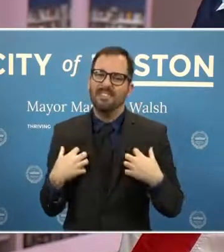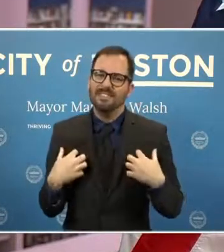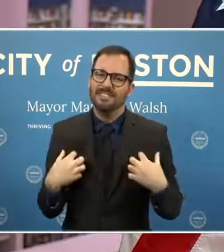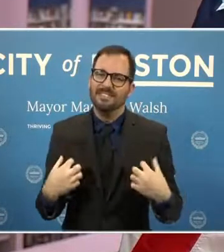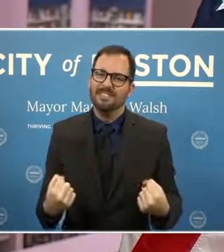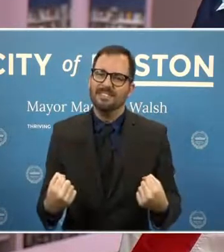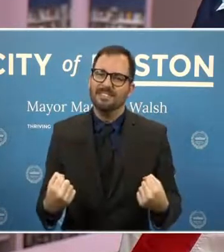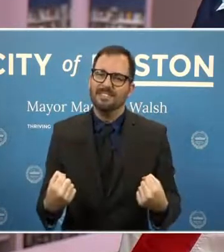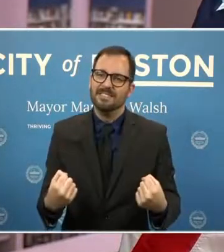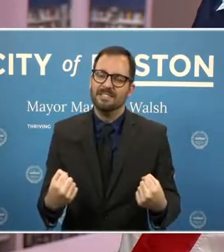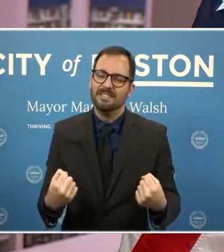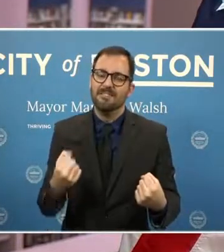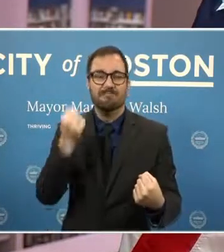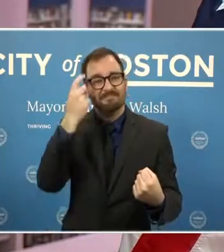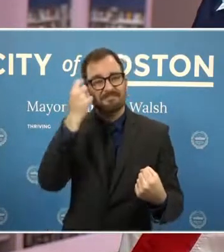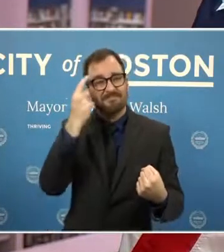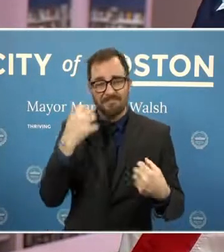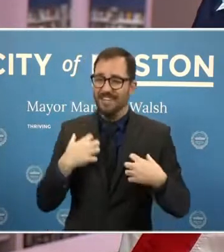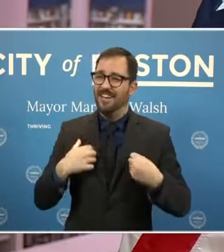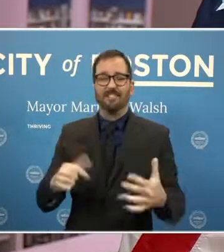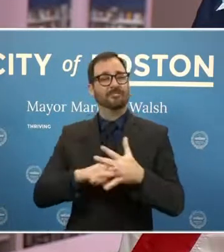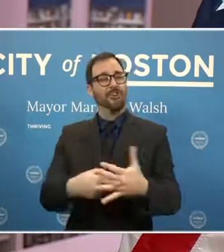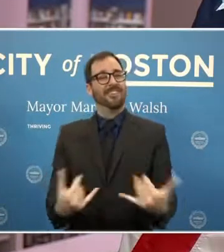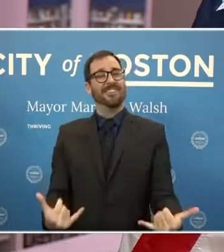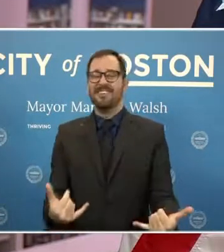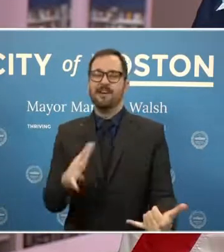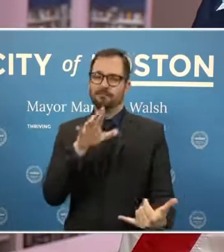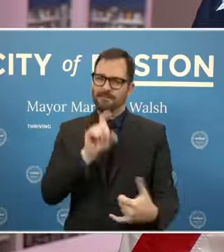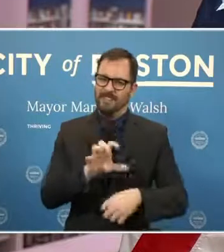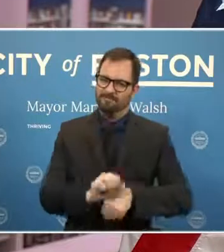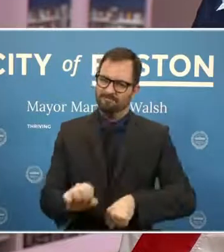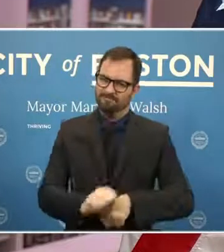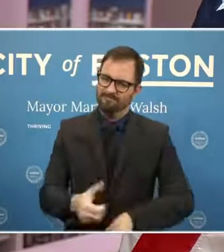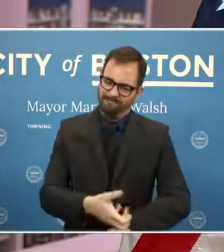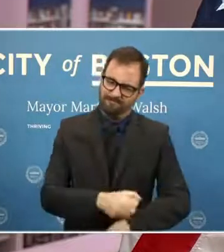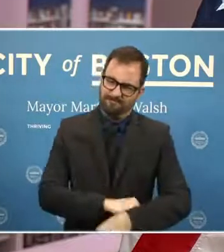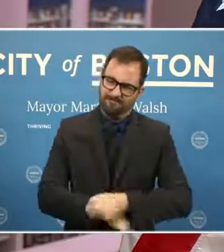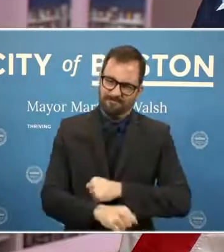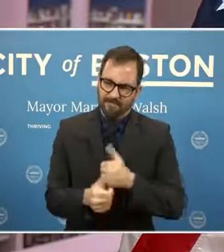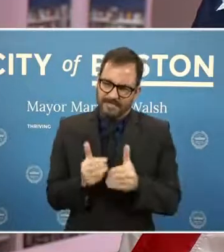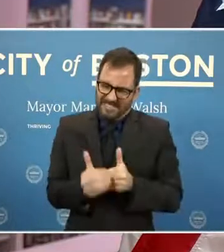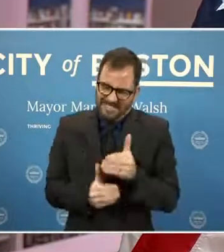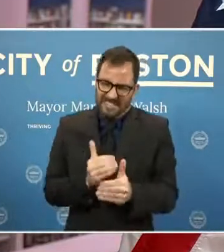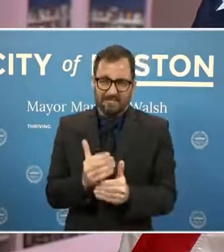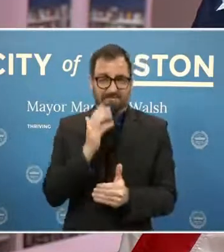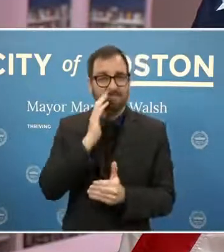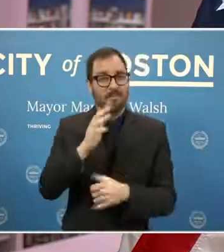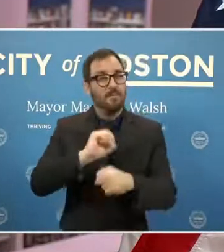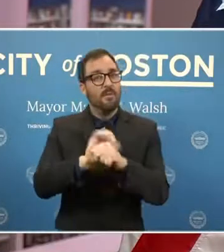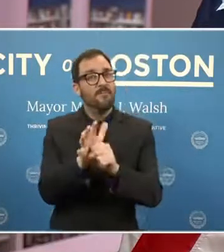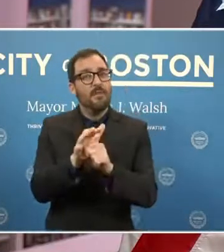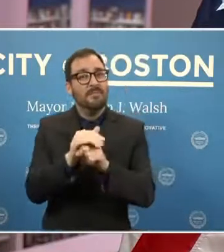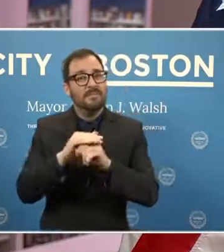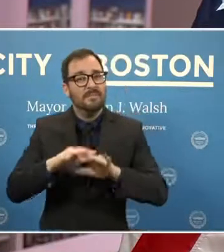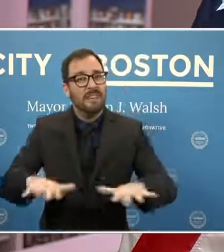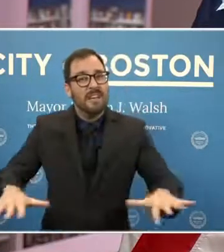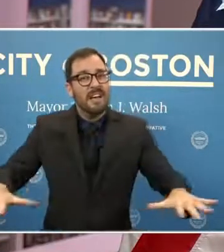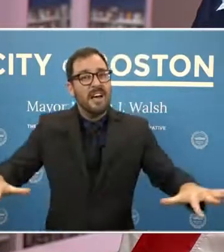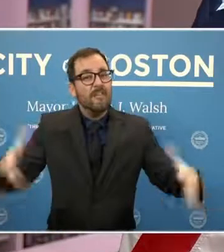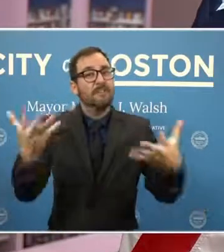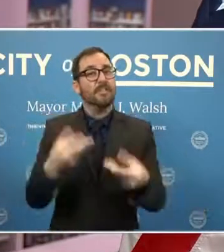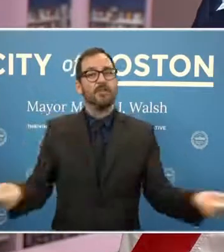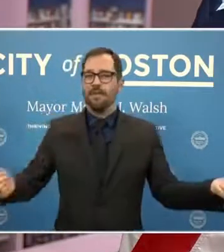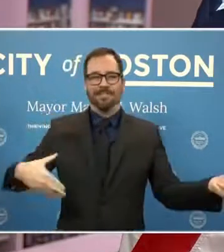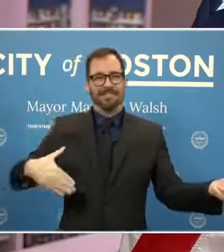safe, get through this final stretch of the pandemic, and build a recovery that moves all our neighborhoods forward. I'm also